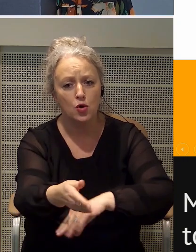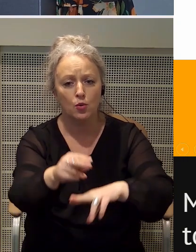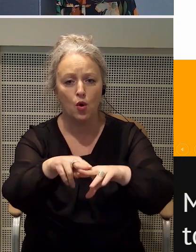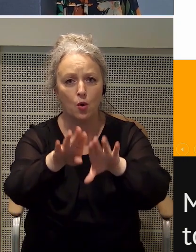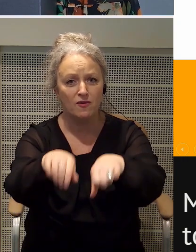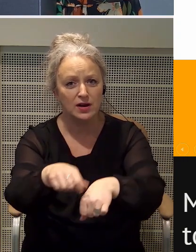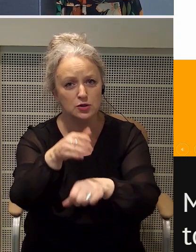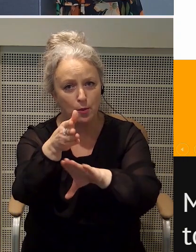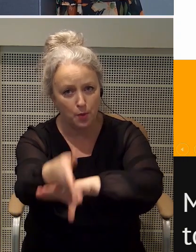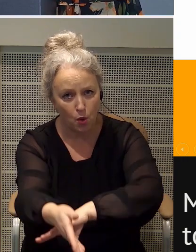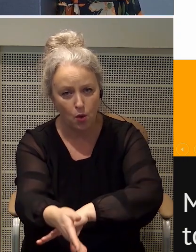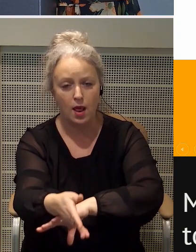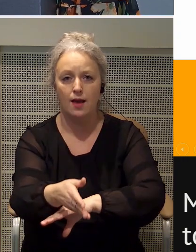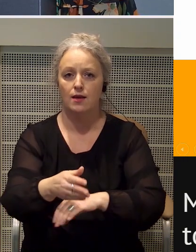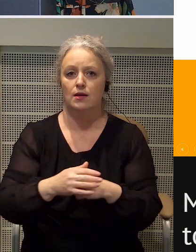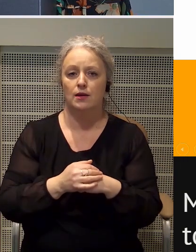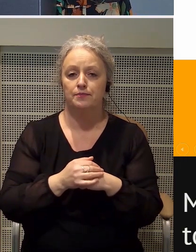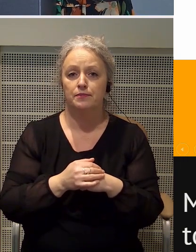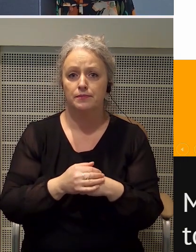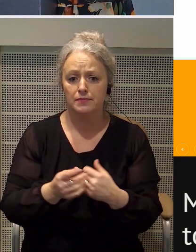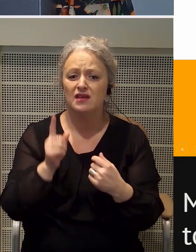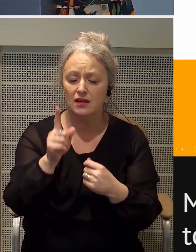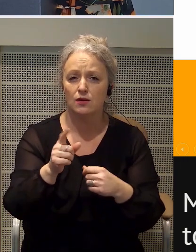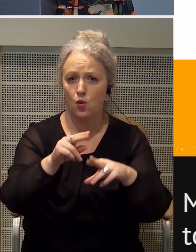municipalities, because we always tell the families to turn to the